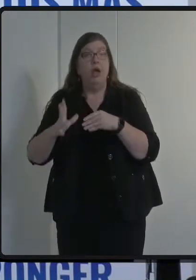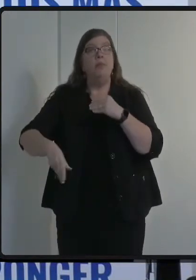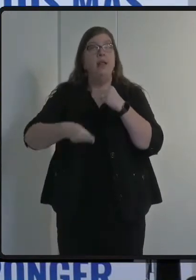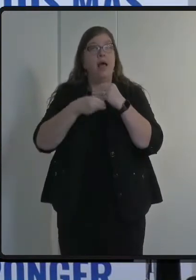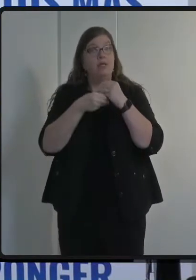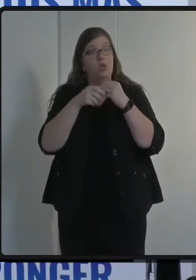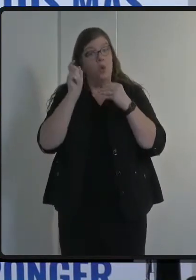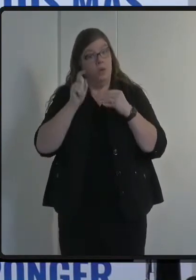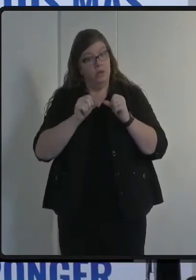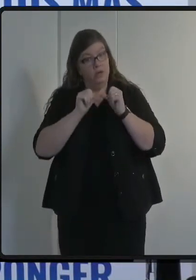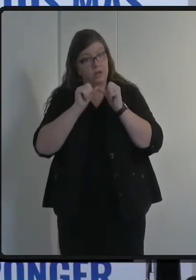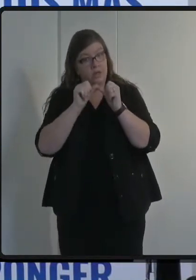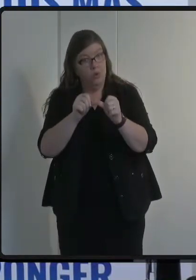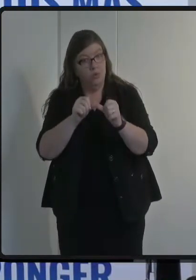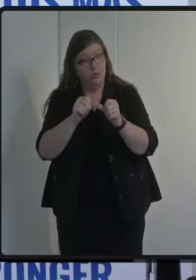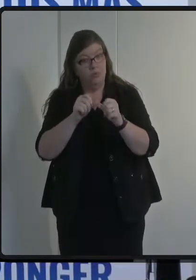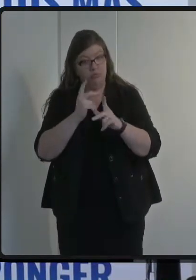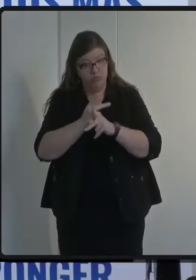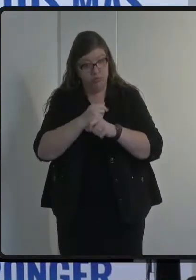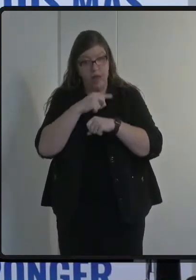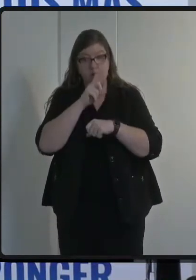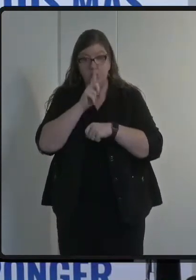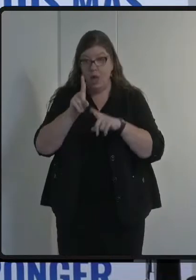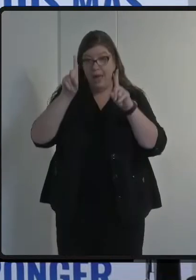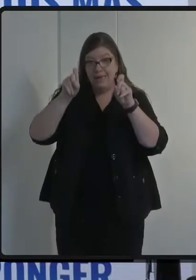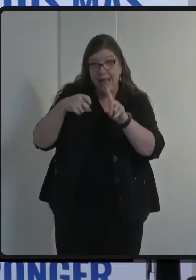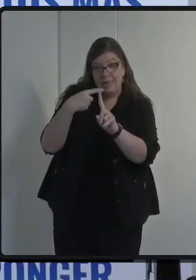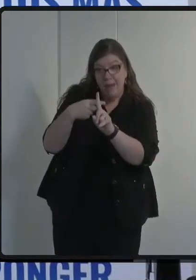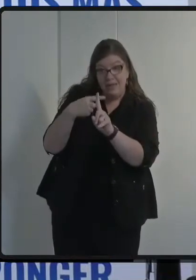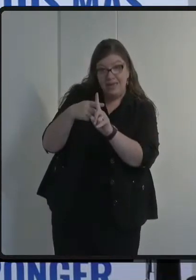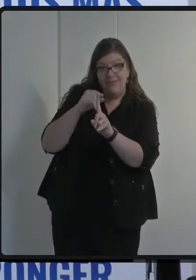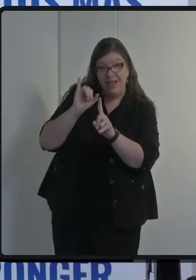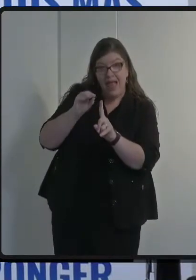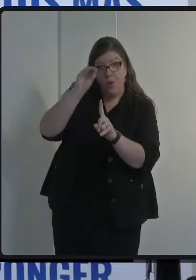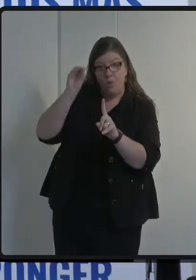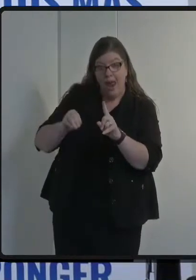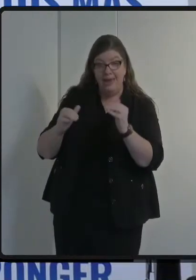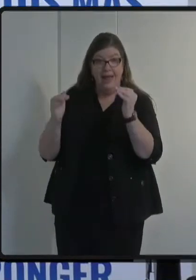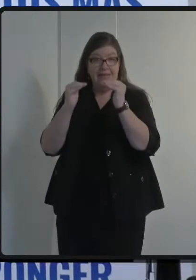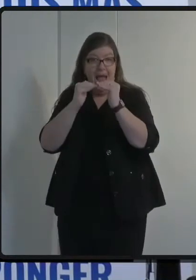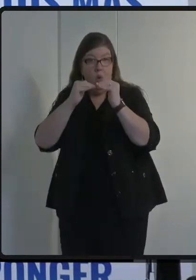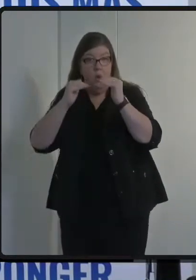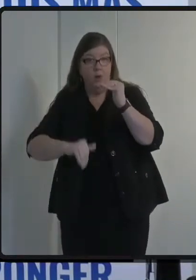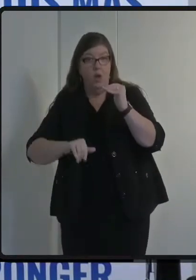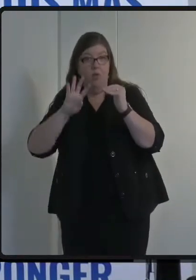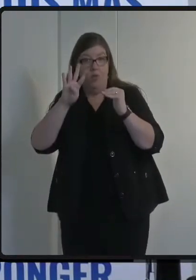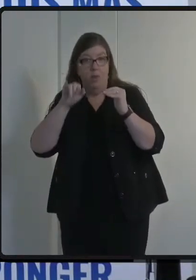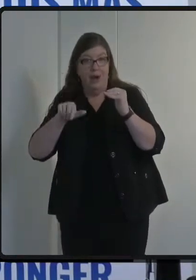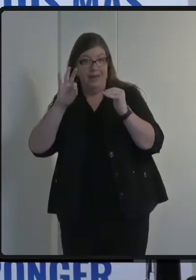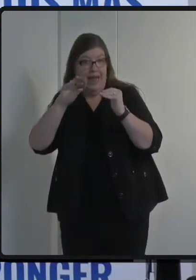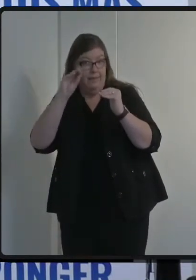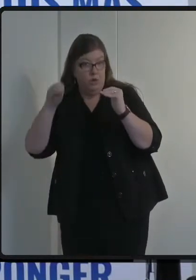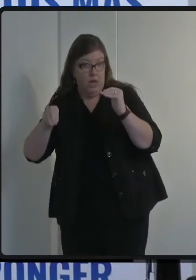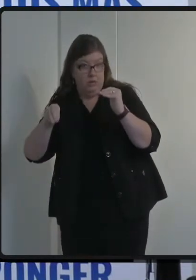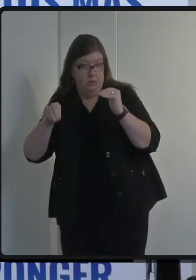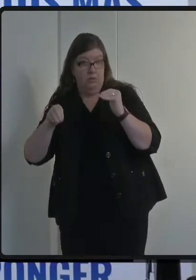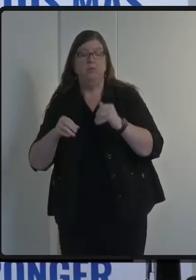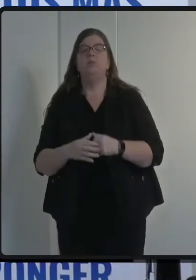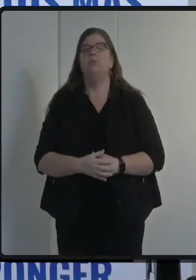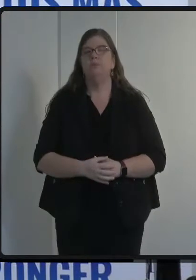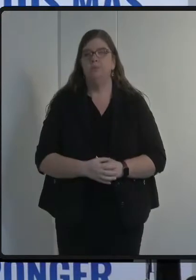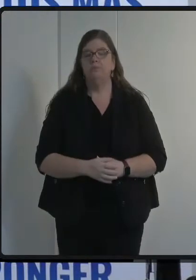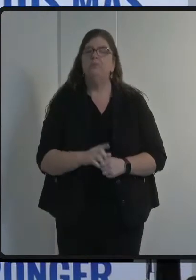we need to continue to ensure that our test positivity is at or below 4.9%.